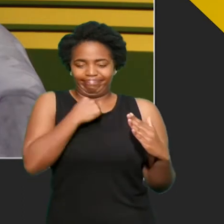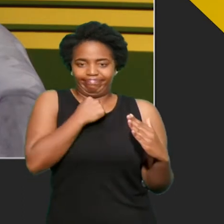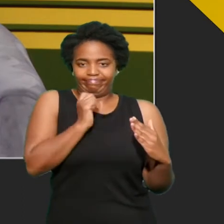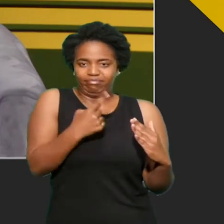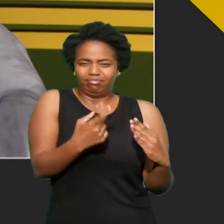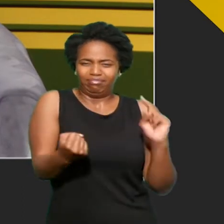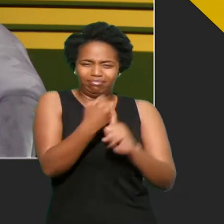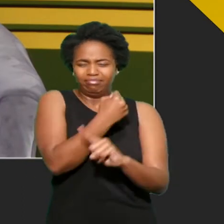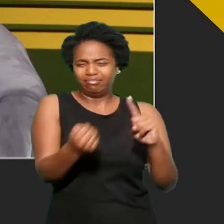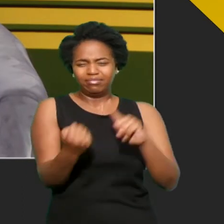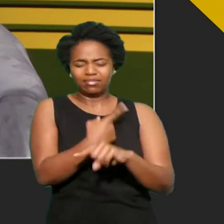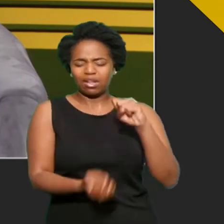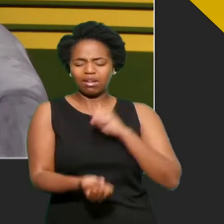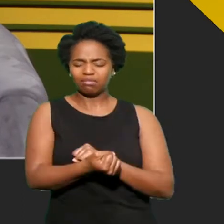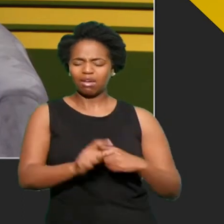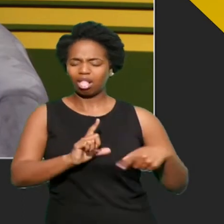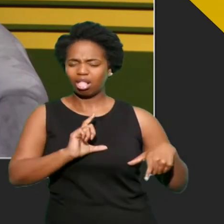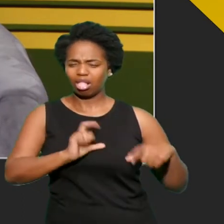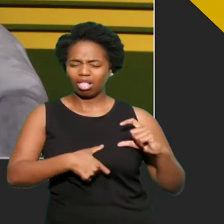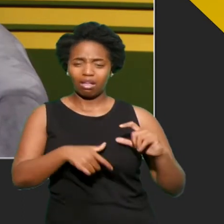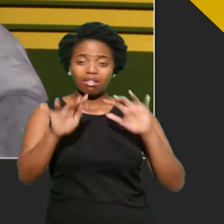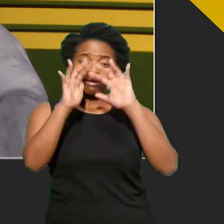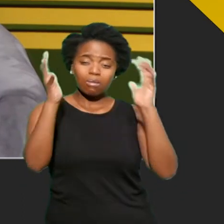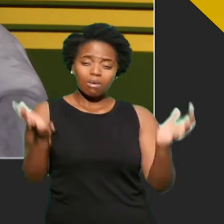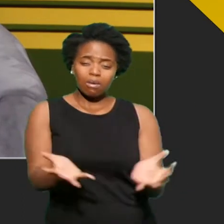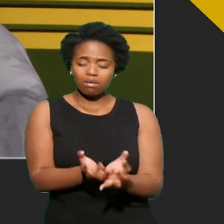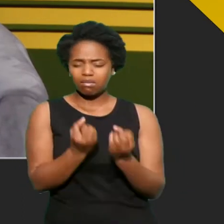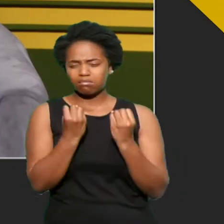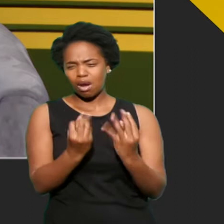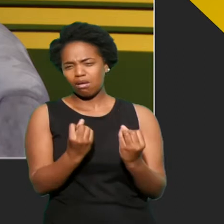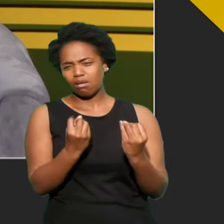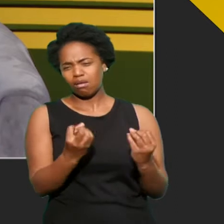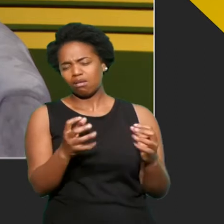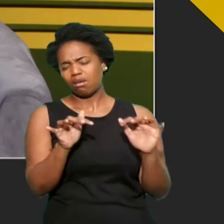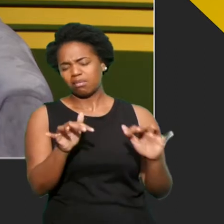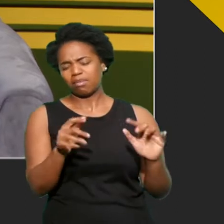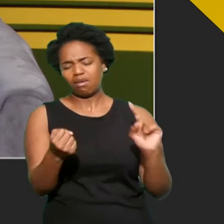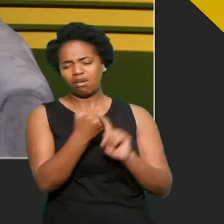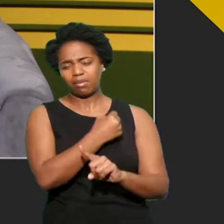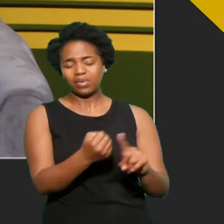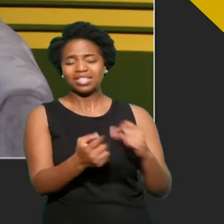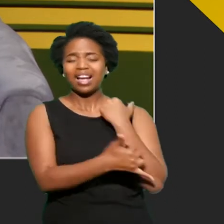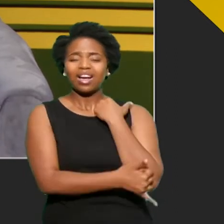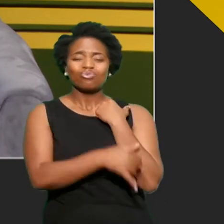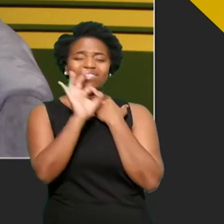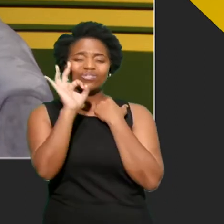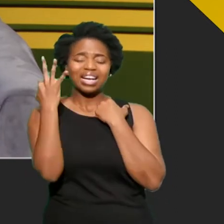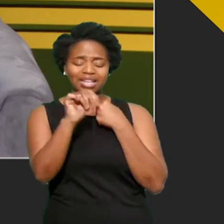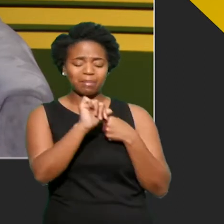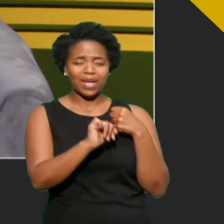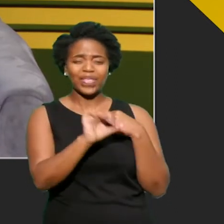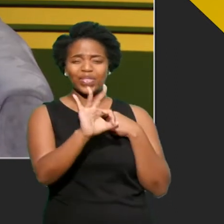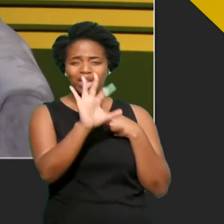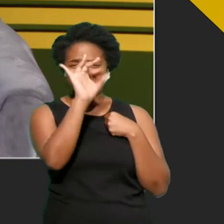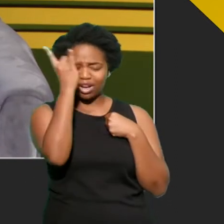sad because we've seen it across the world. Numbers have risen. Now, France also, when it started its lockdown around March, had an